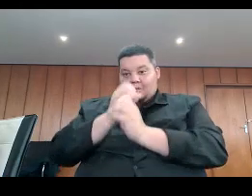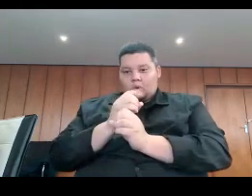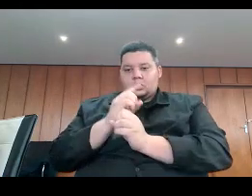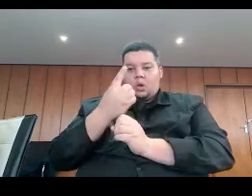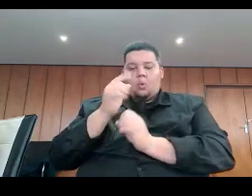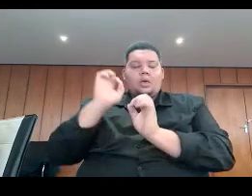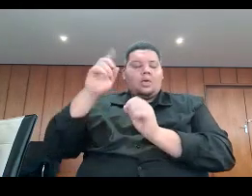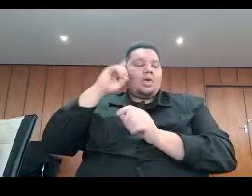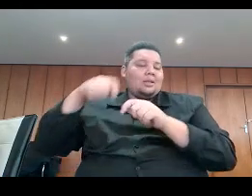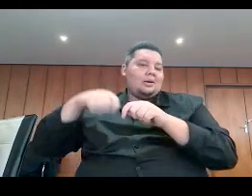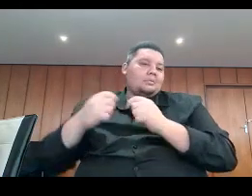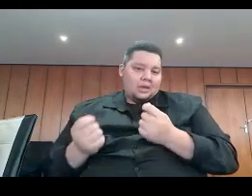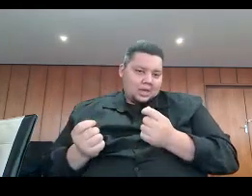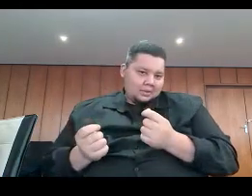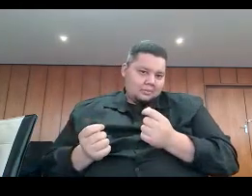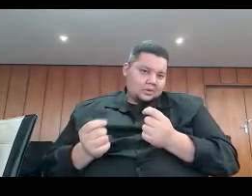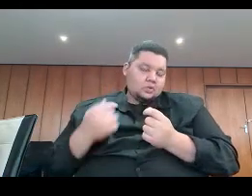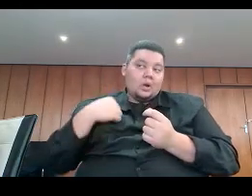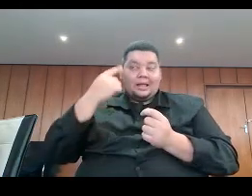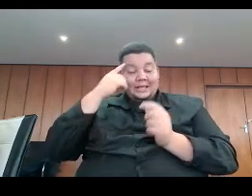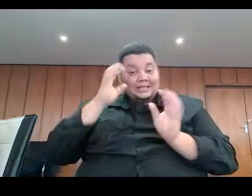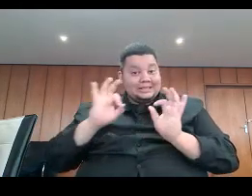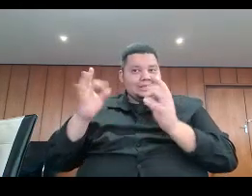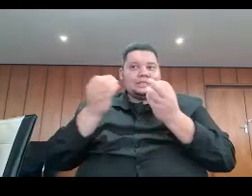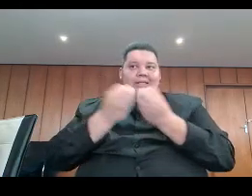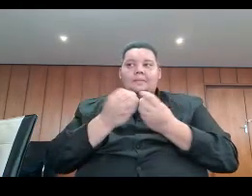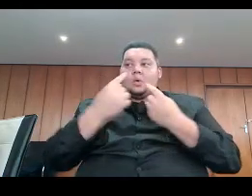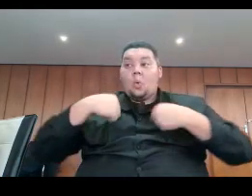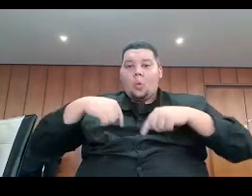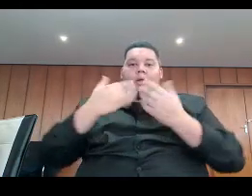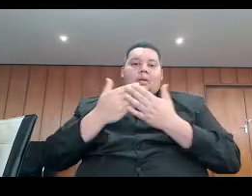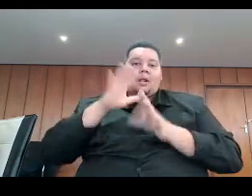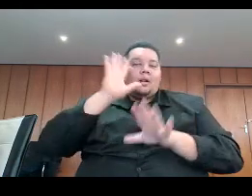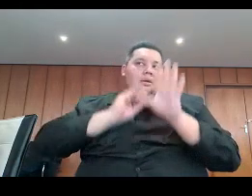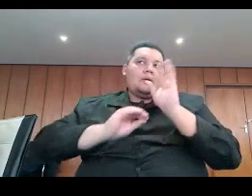only on impairment. And I think that's something that we can all learn from.